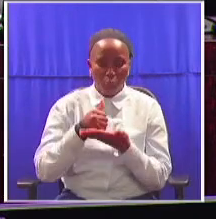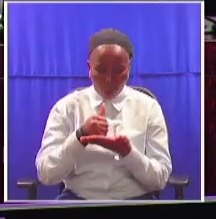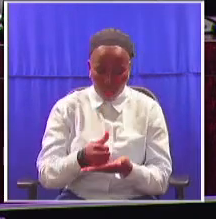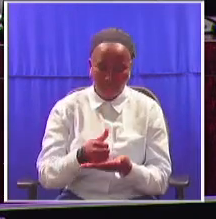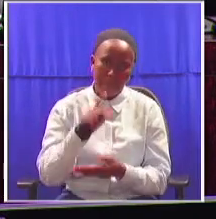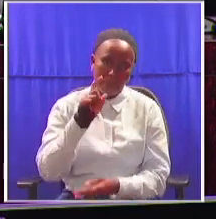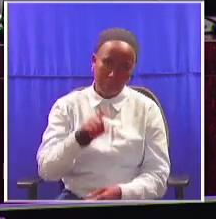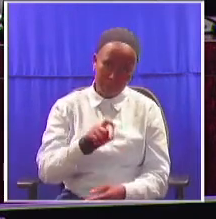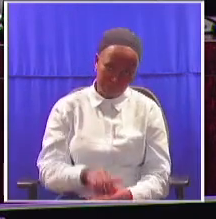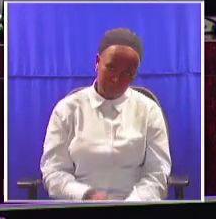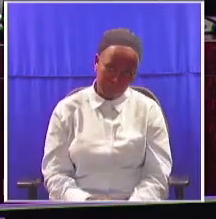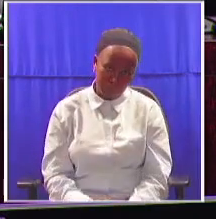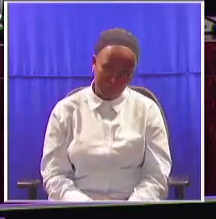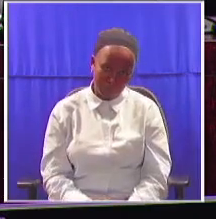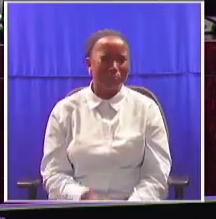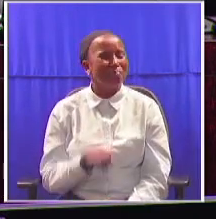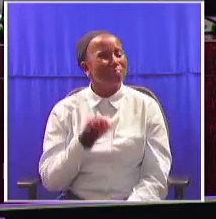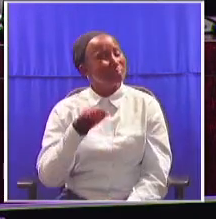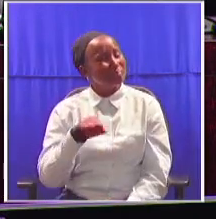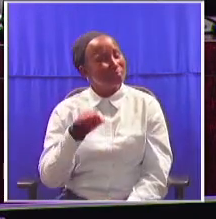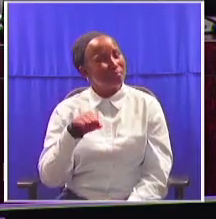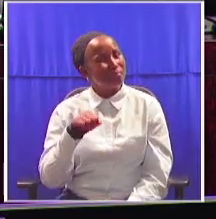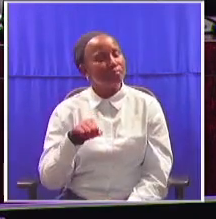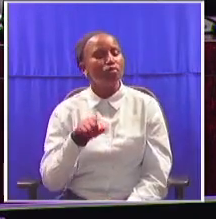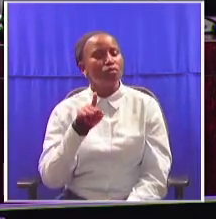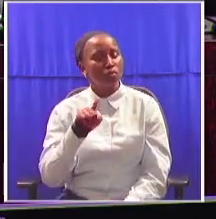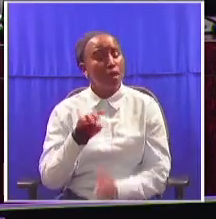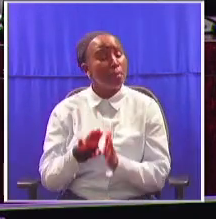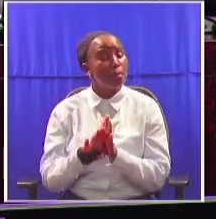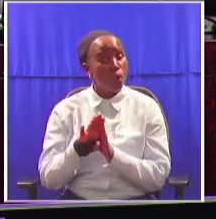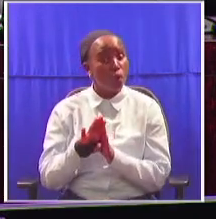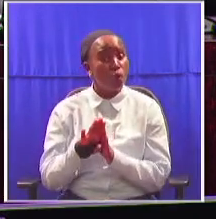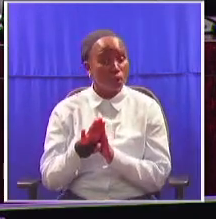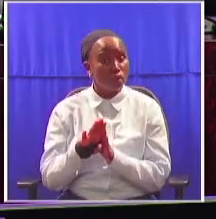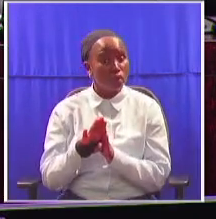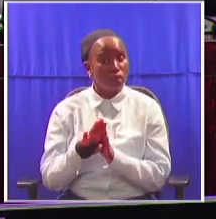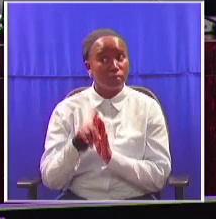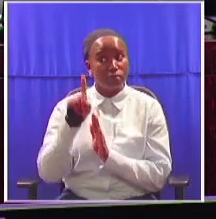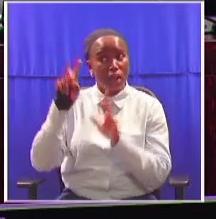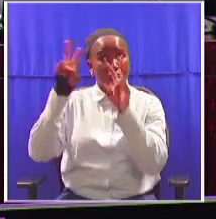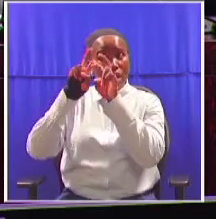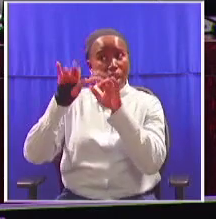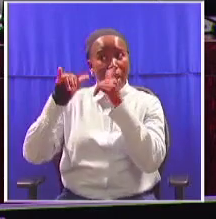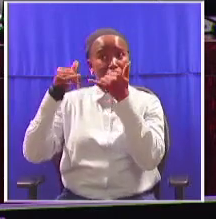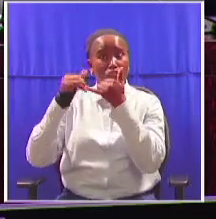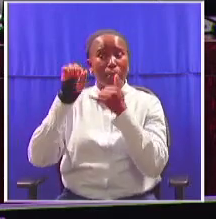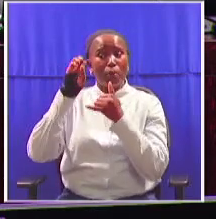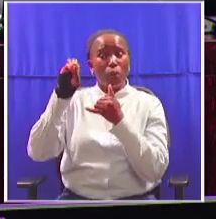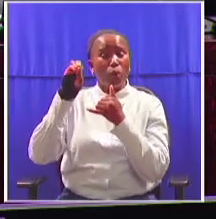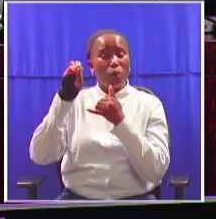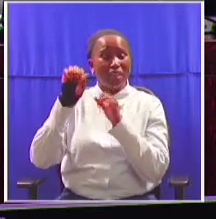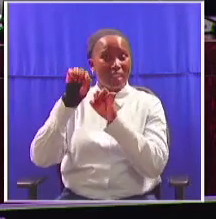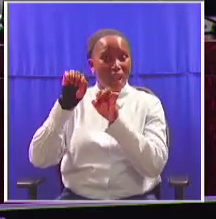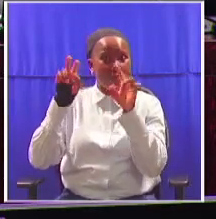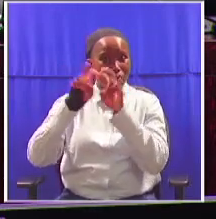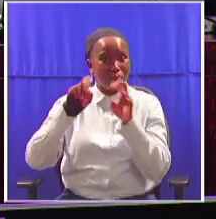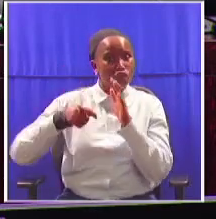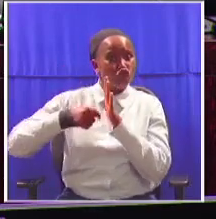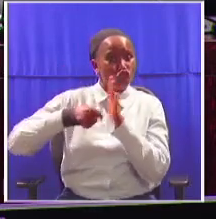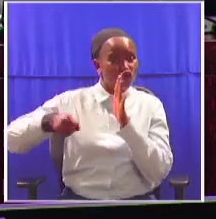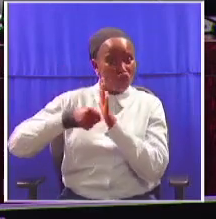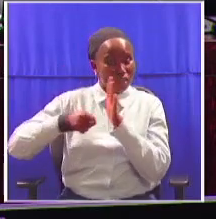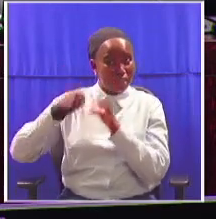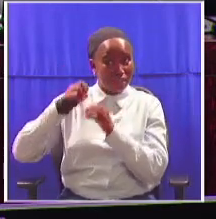Despite this progress, however, the performance of Eskom's existing generation fleet continues